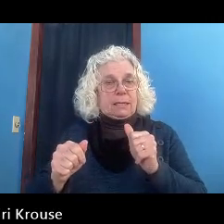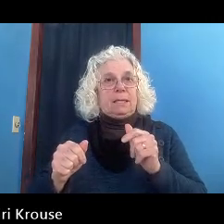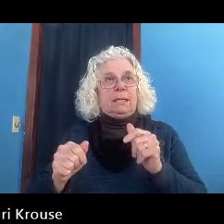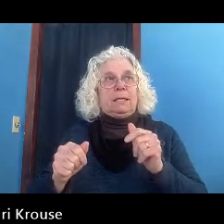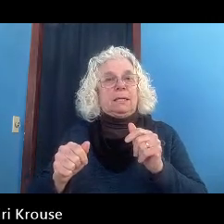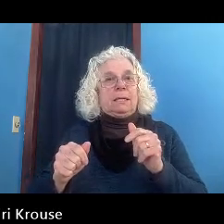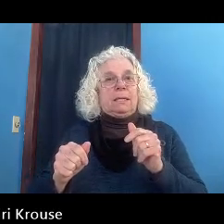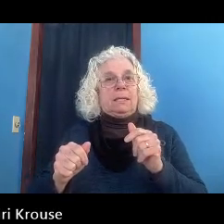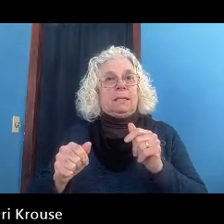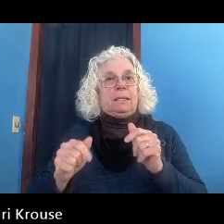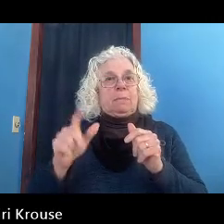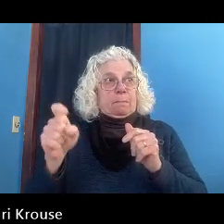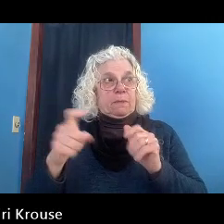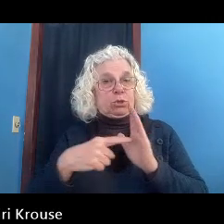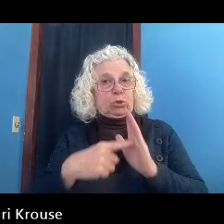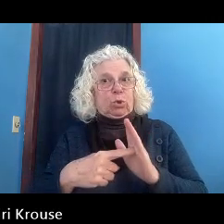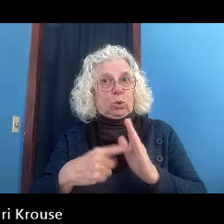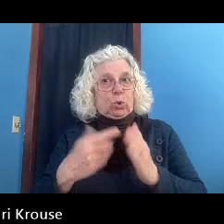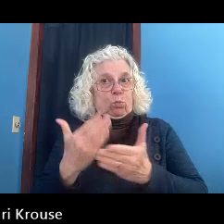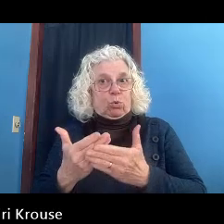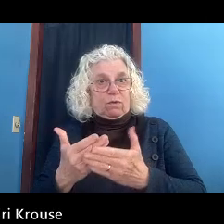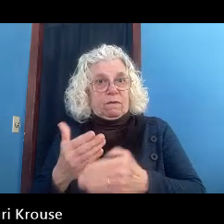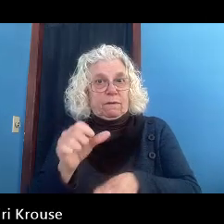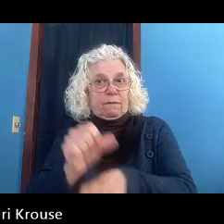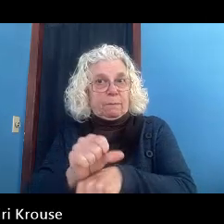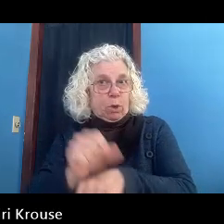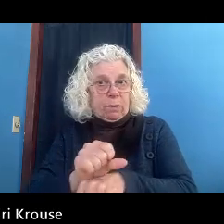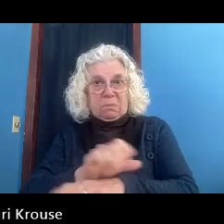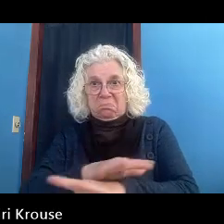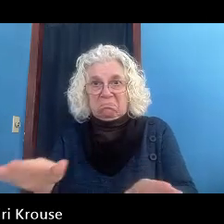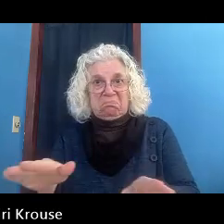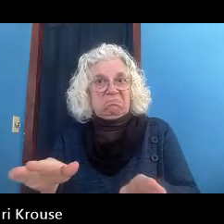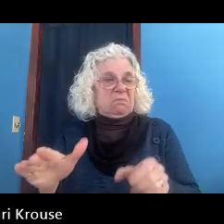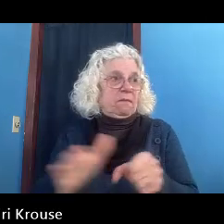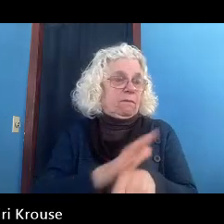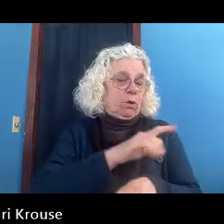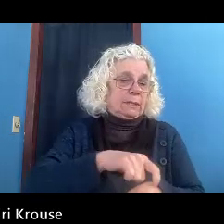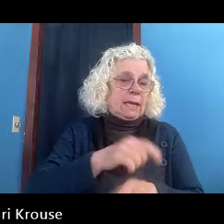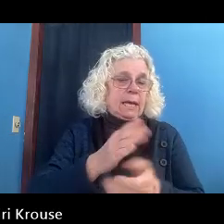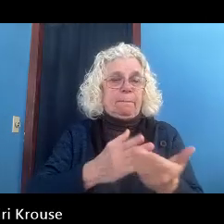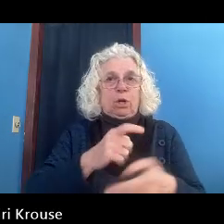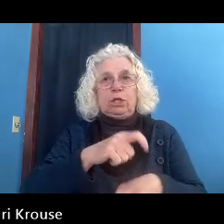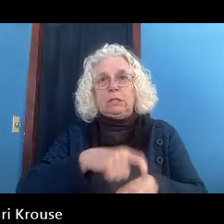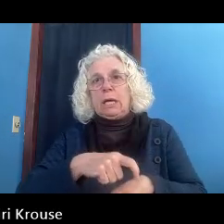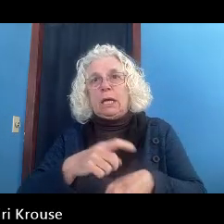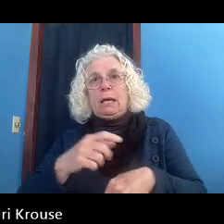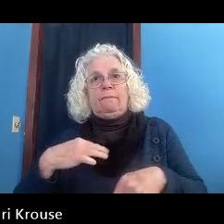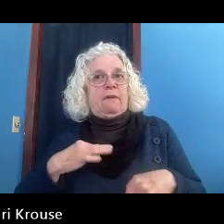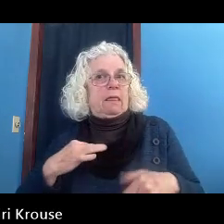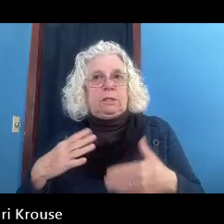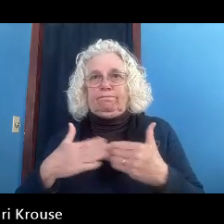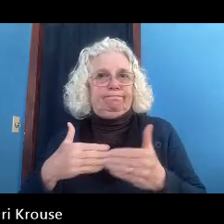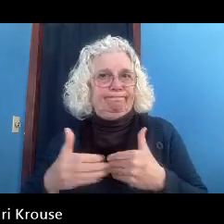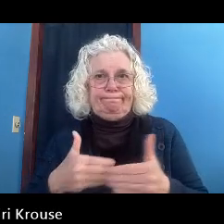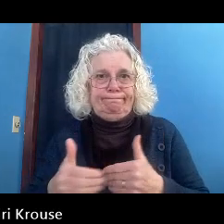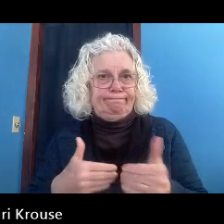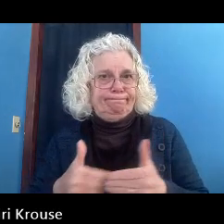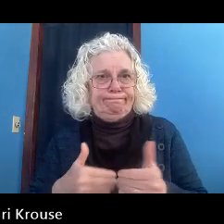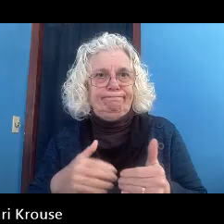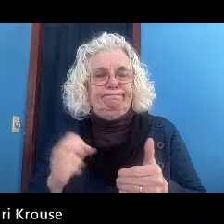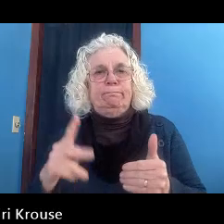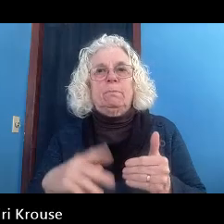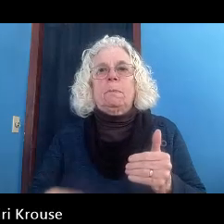right? Especially since we don't care if that's full-time, part-time, seasonal, or, even a volunteer, right? So just